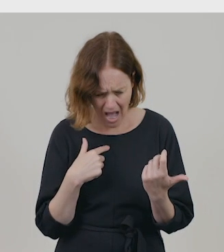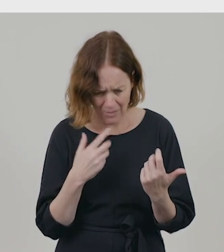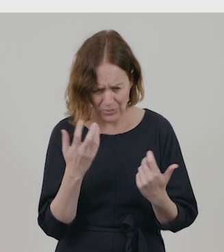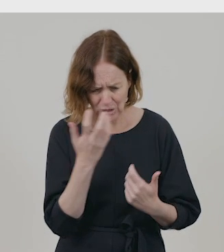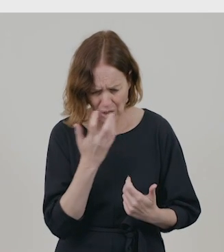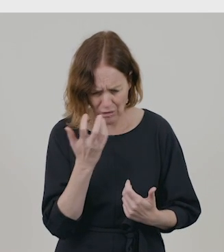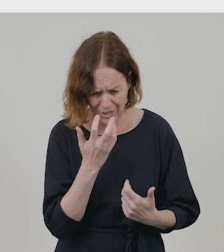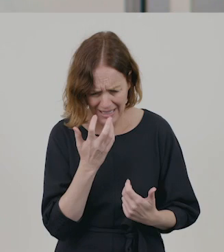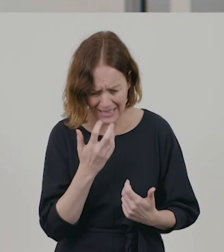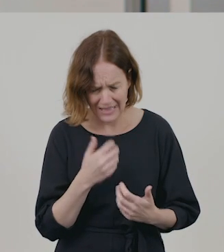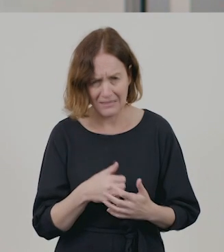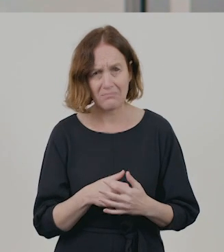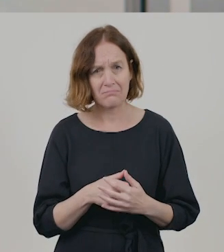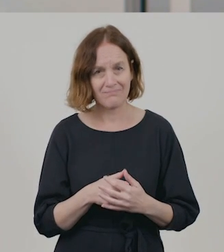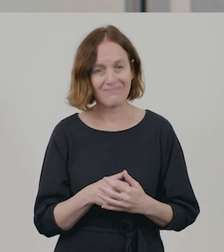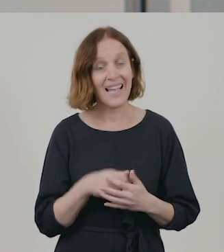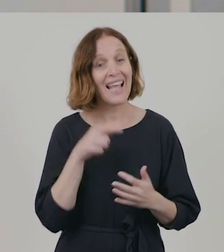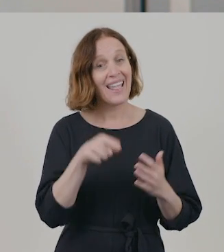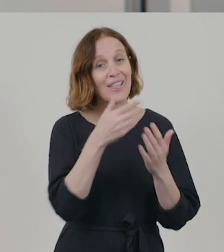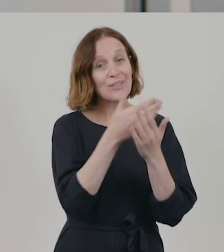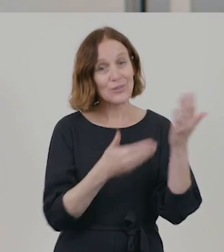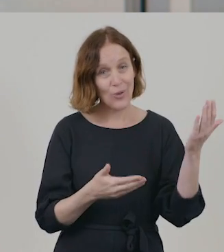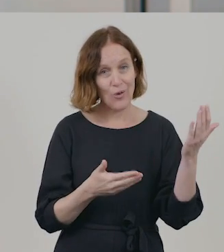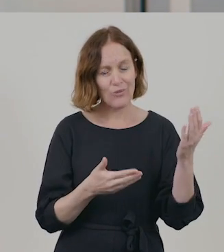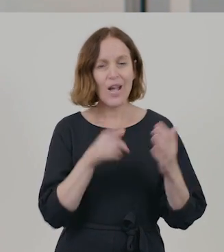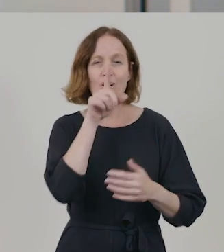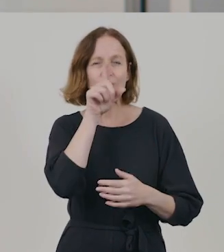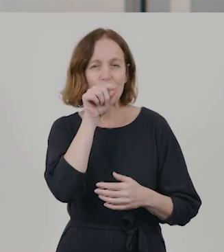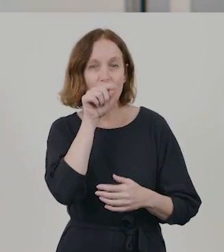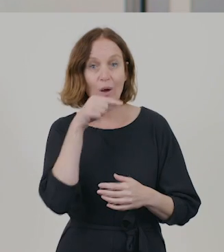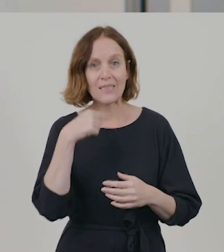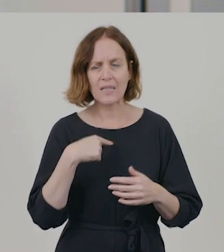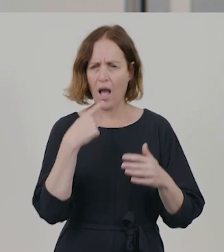I am Wallace. I am a wallaby.